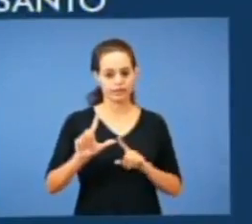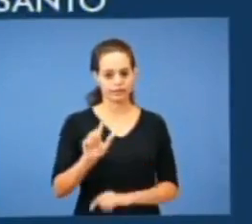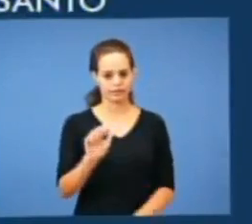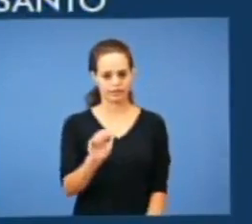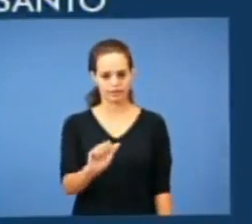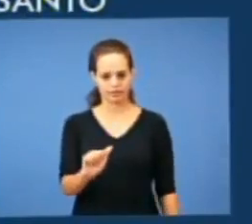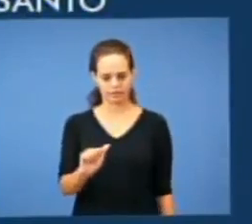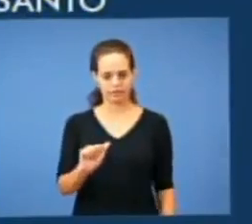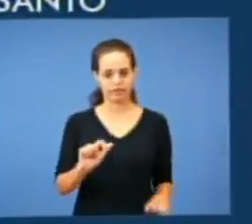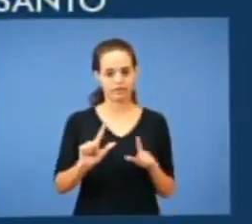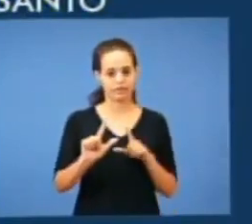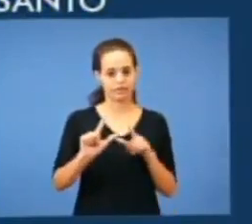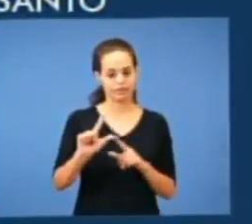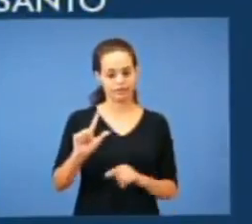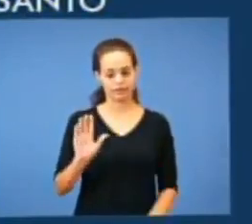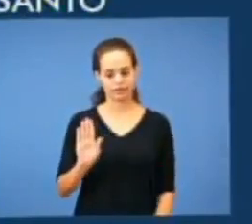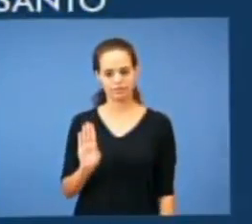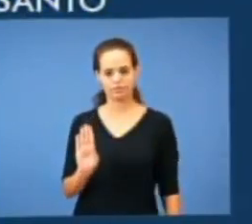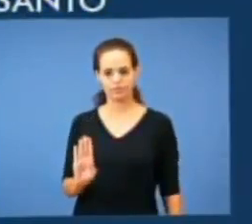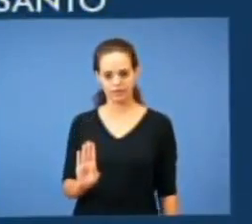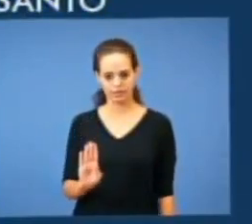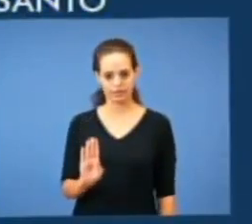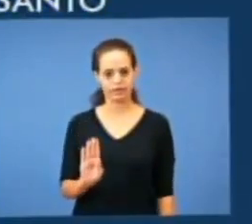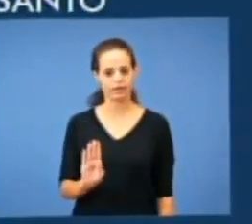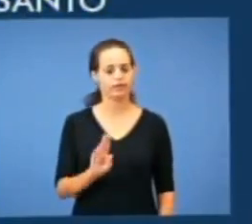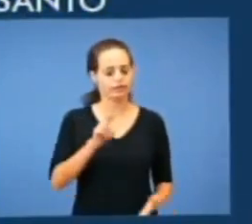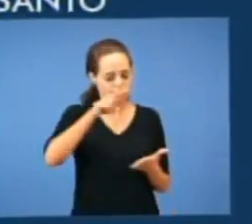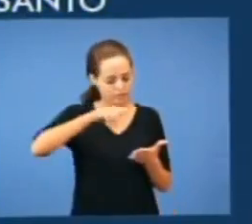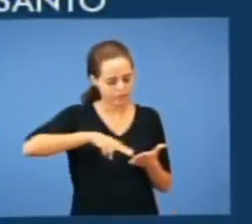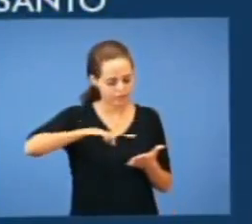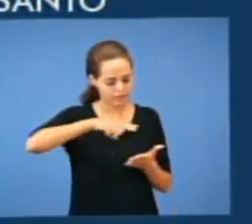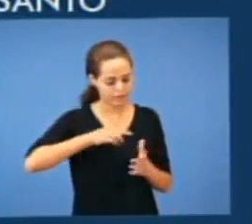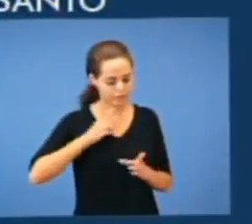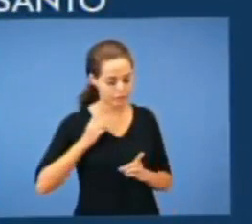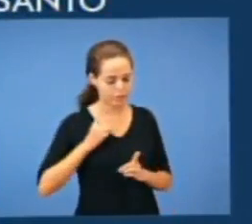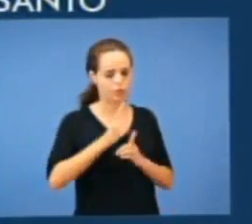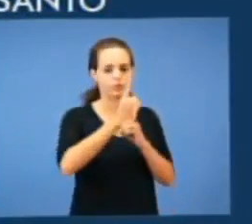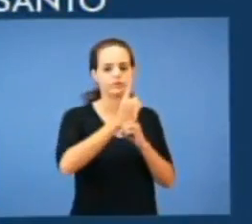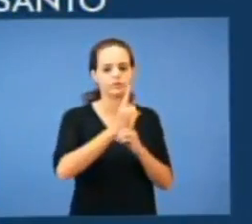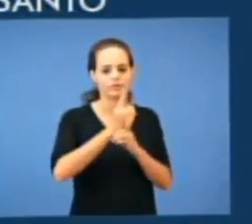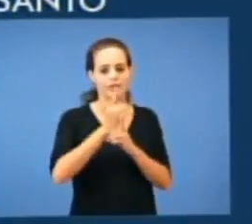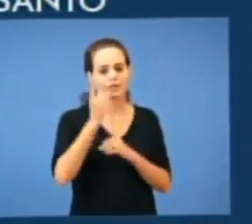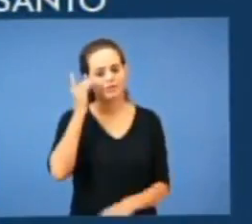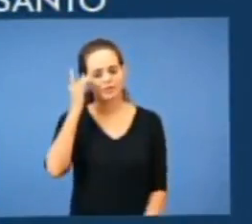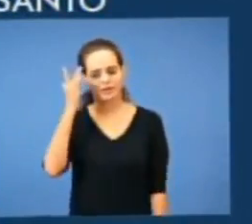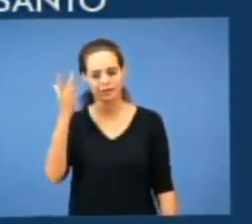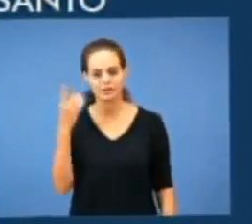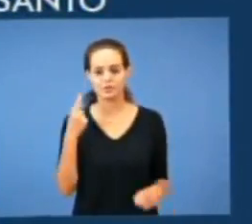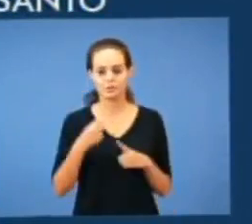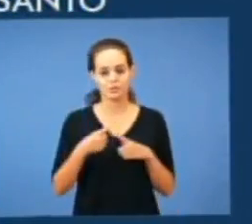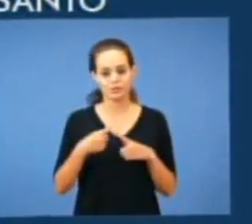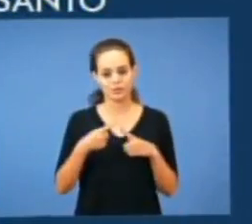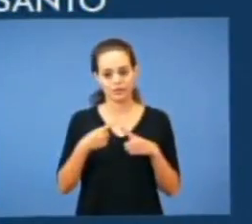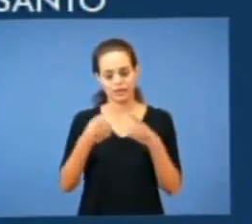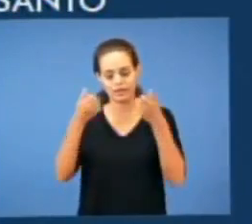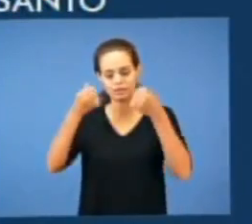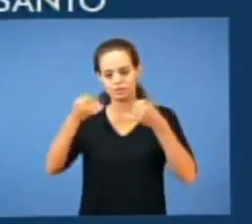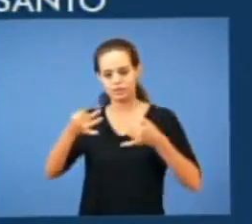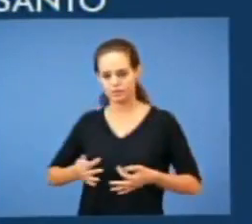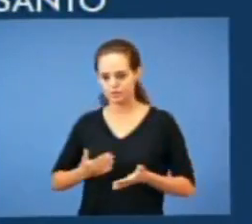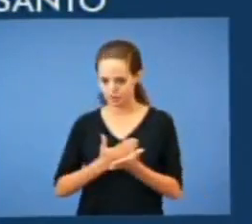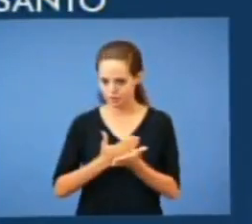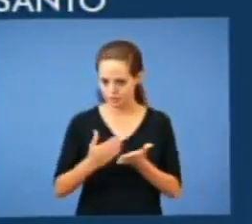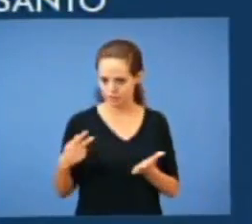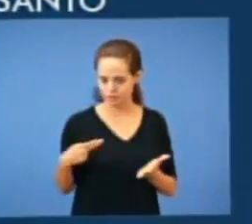and B, surely the brethren found in an easier way because you paid attention to the explanation of the